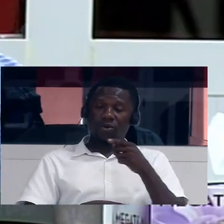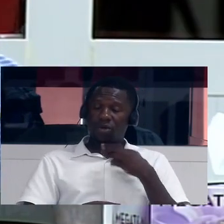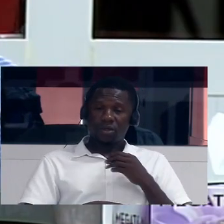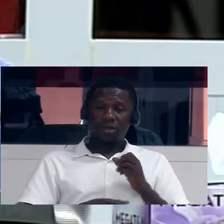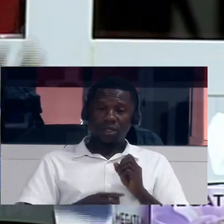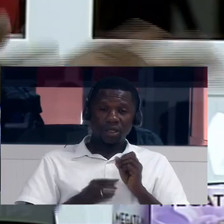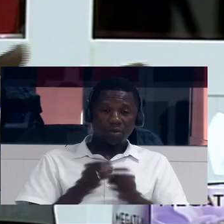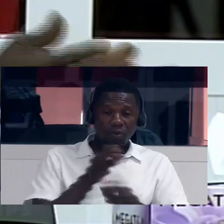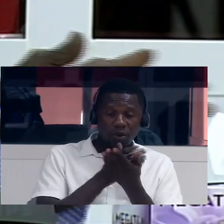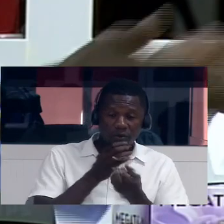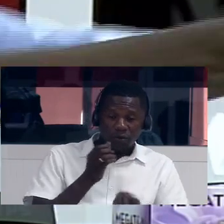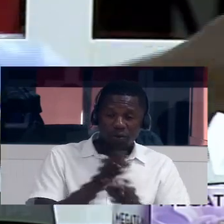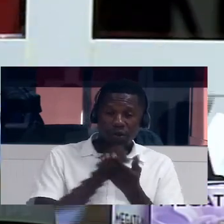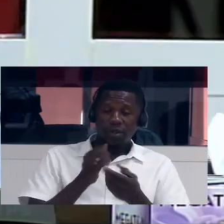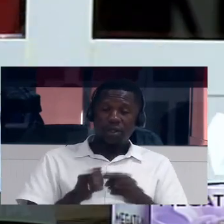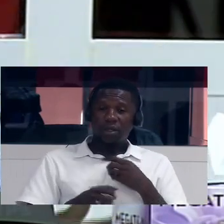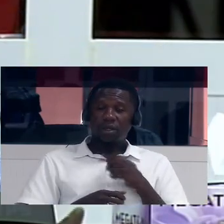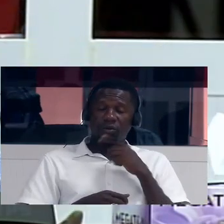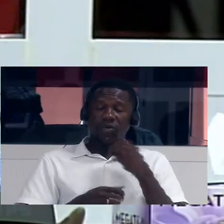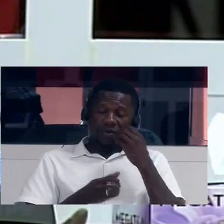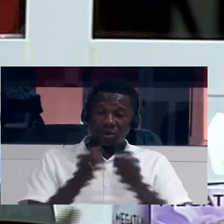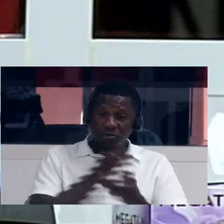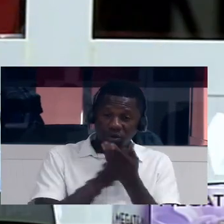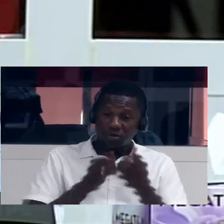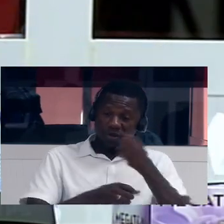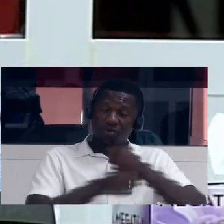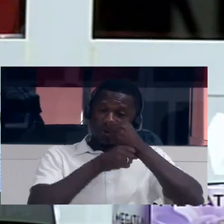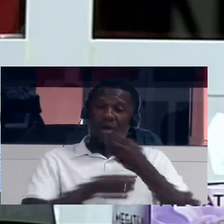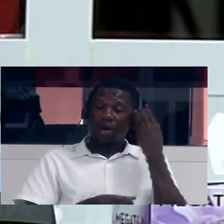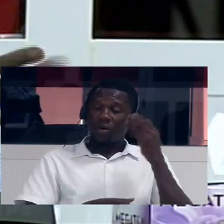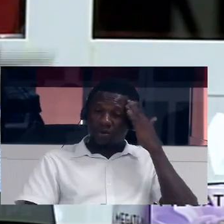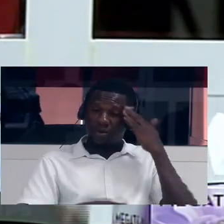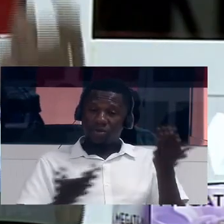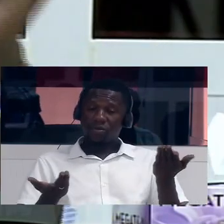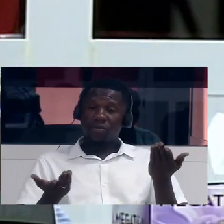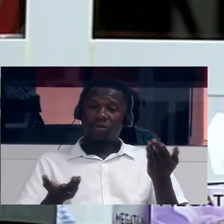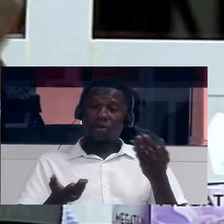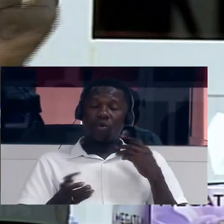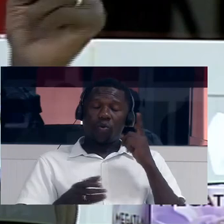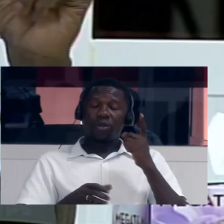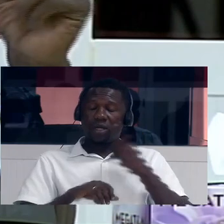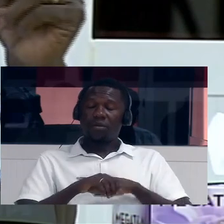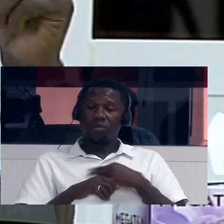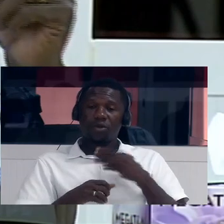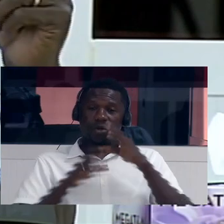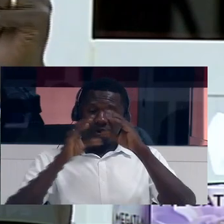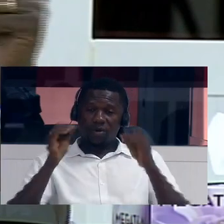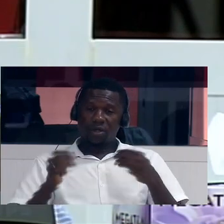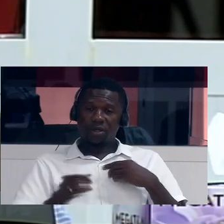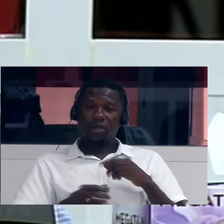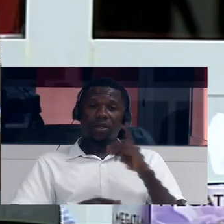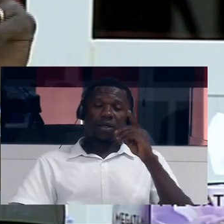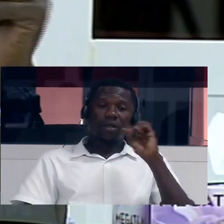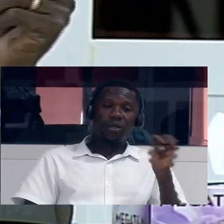informant? Informant to spy the church? How did I know? Once I was in the office, and the DG of NIA